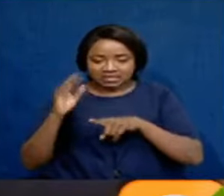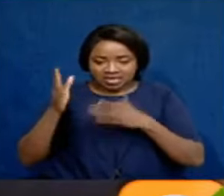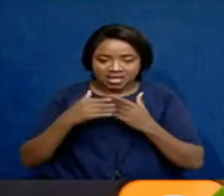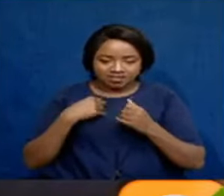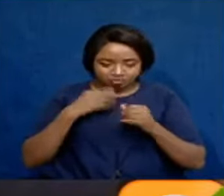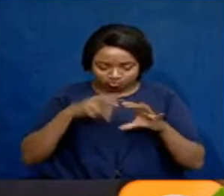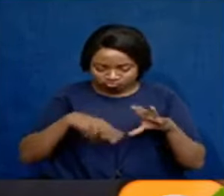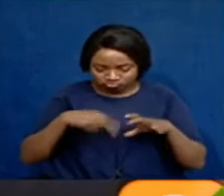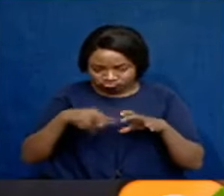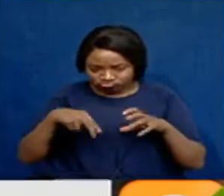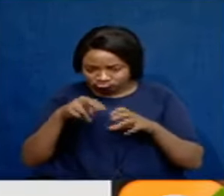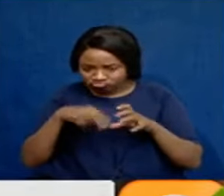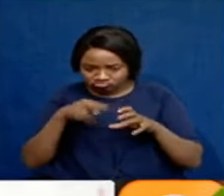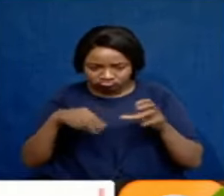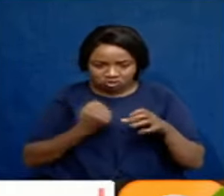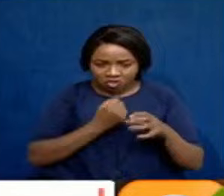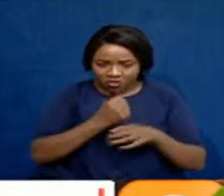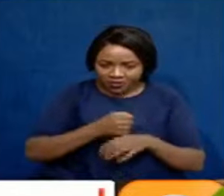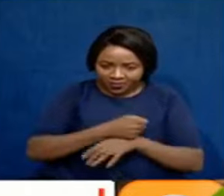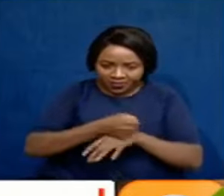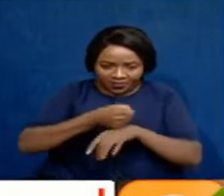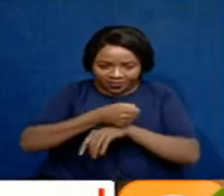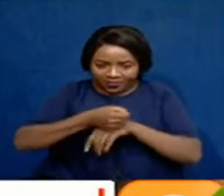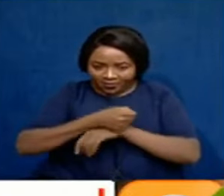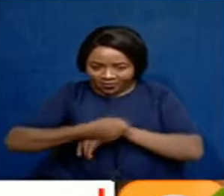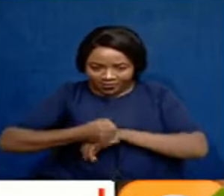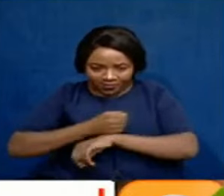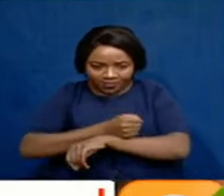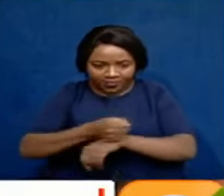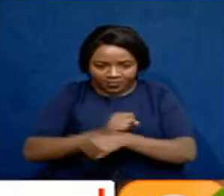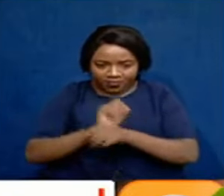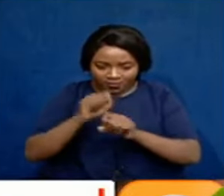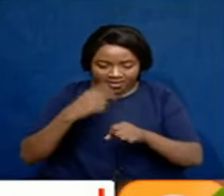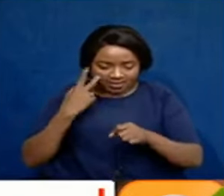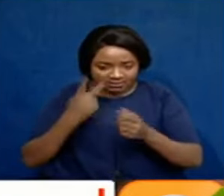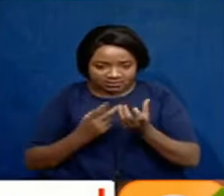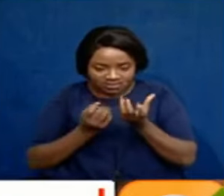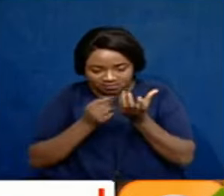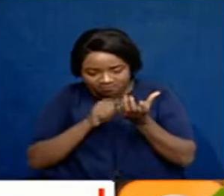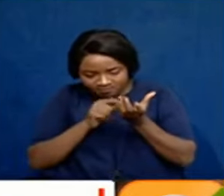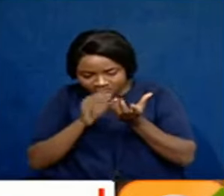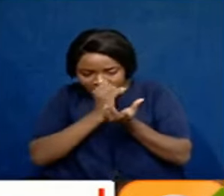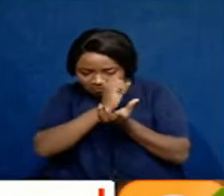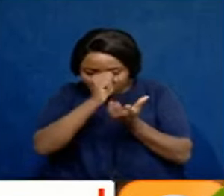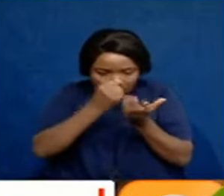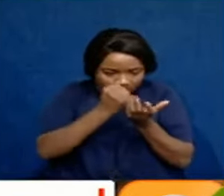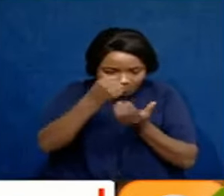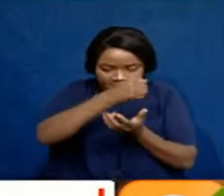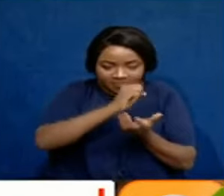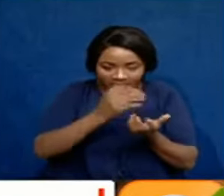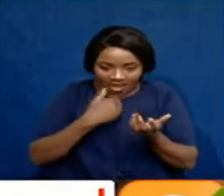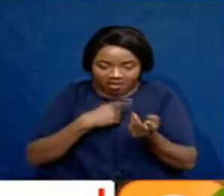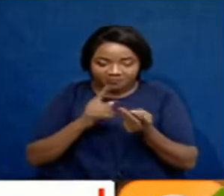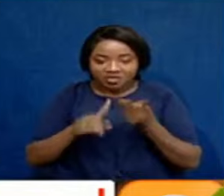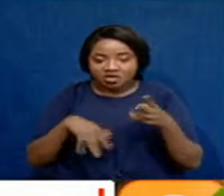to be a specialist laboratory technologist to be able to do it. You can actually do it with a strip which, like the